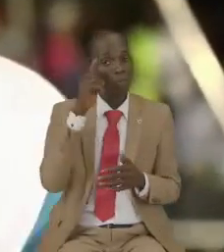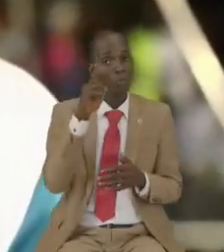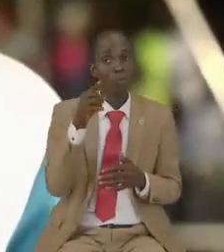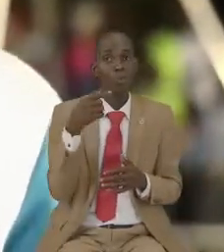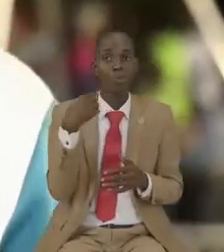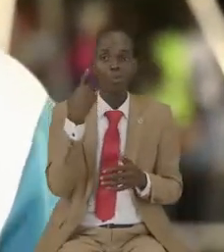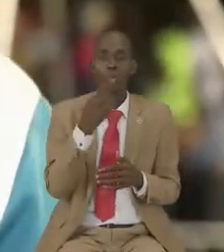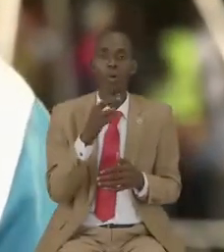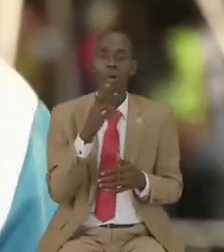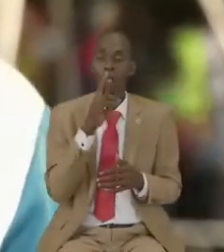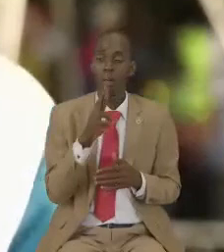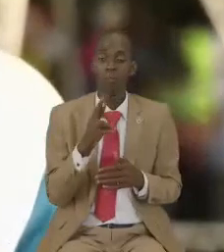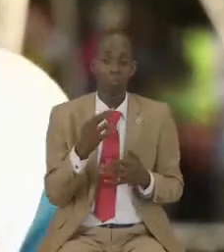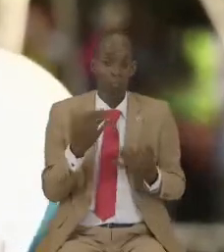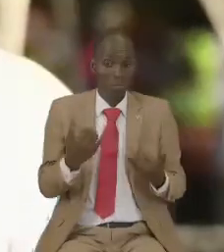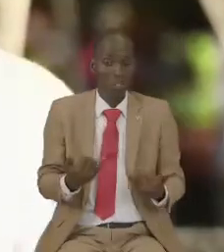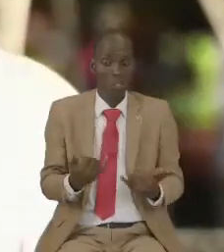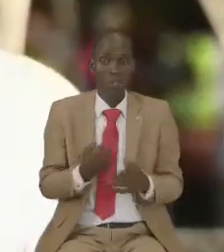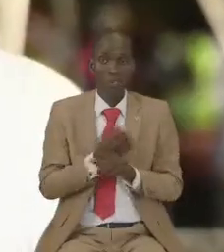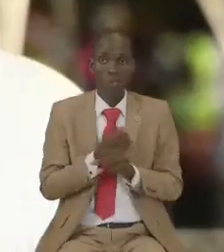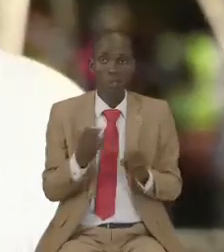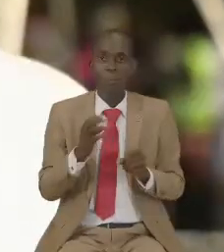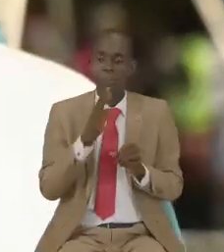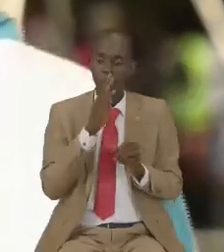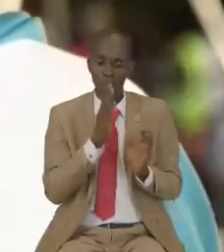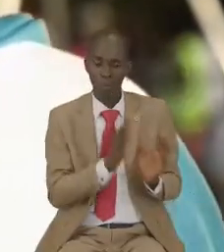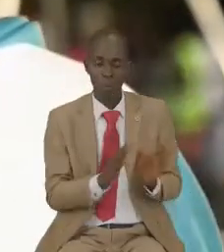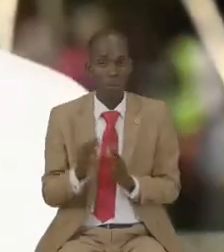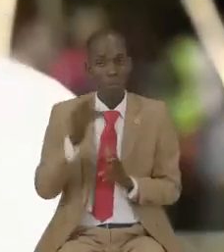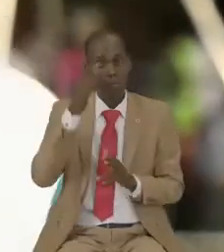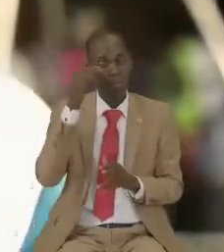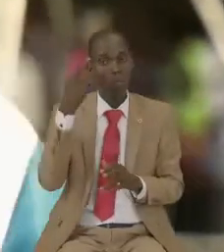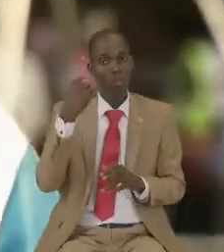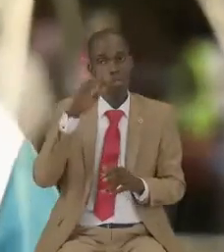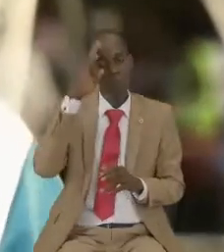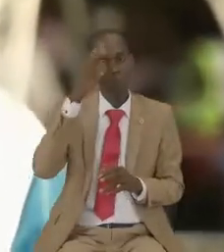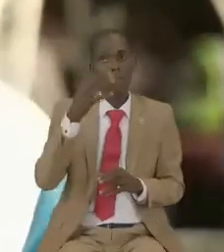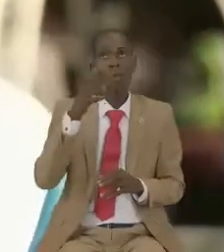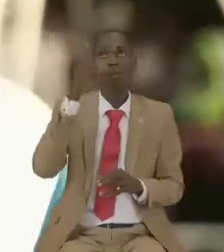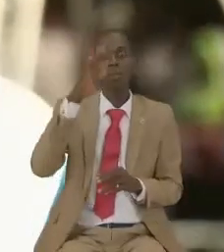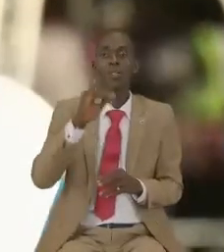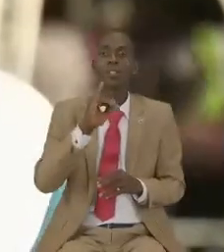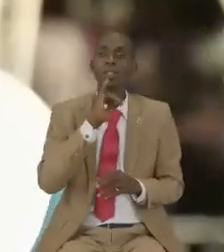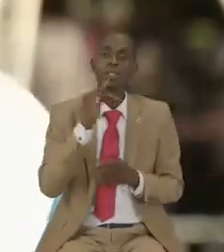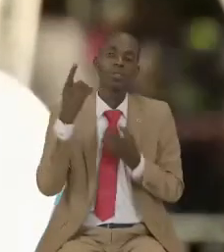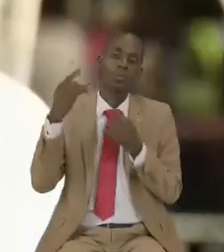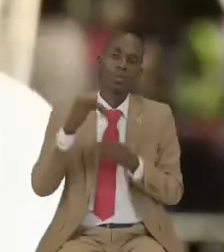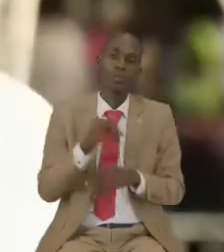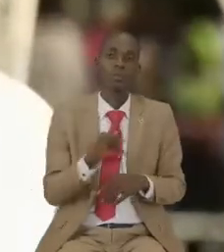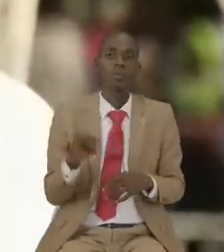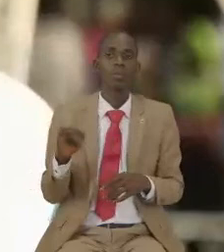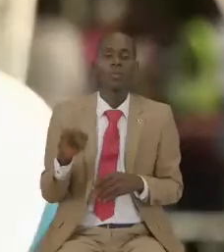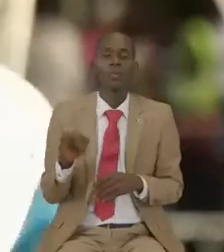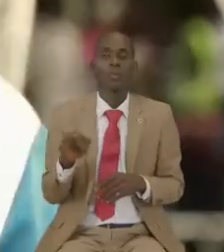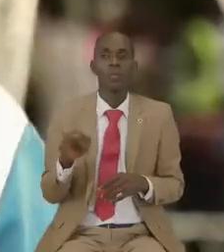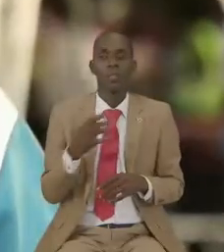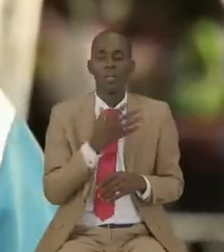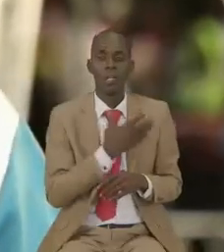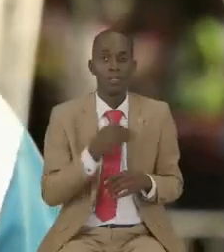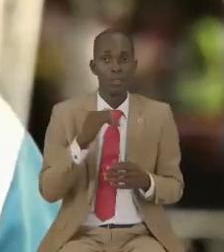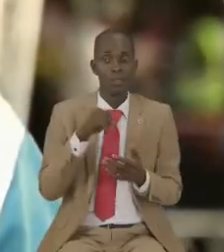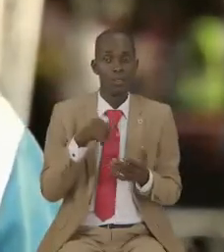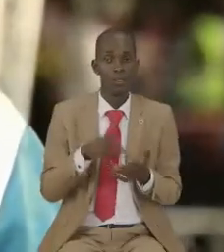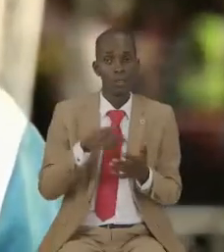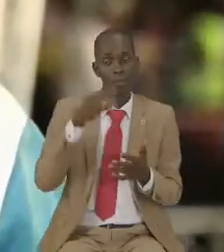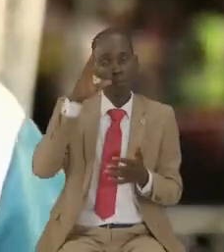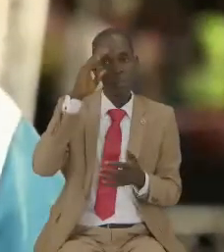are already saved, be prepared, because the man of God is coming. This man of God, he is an apostle, he is